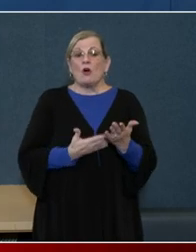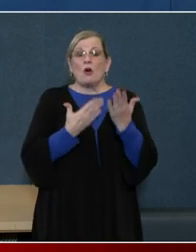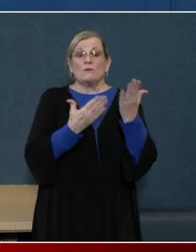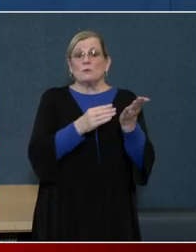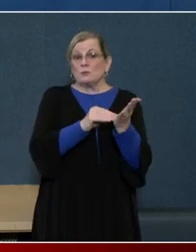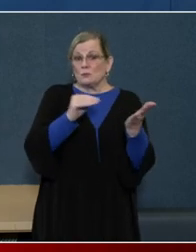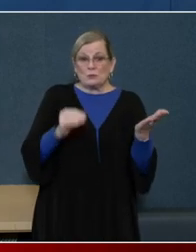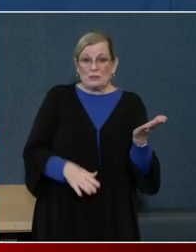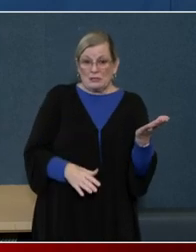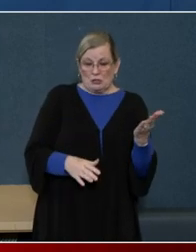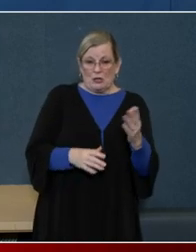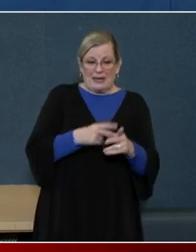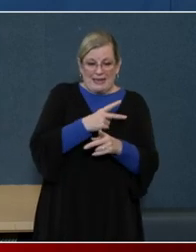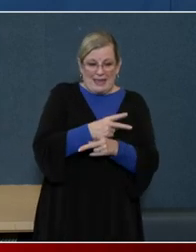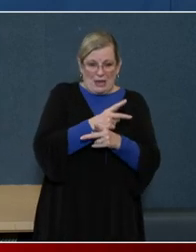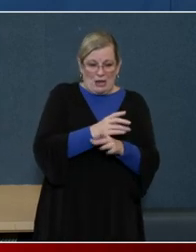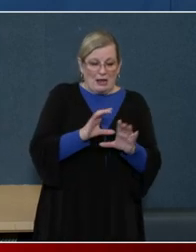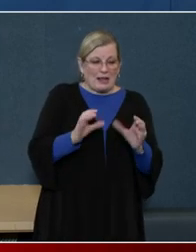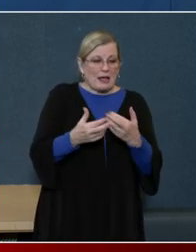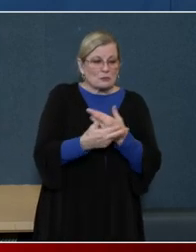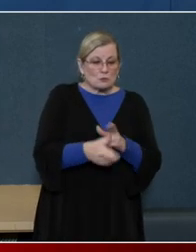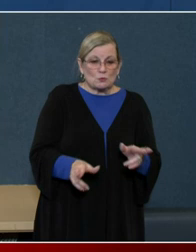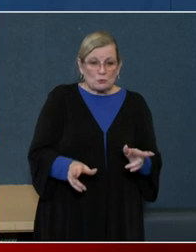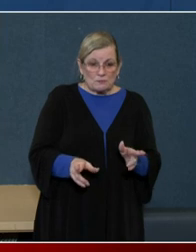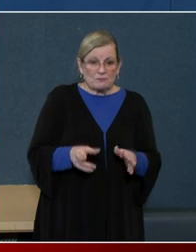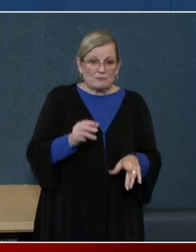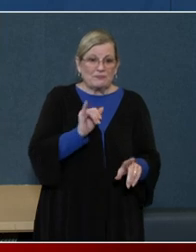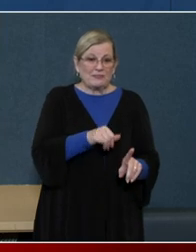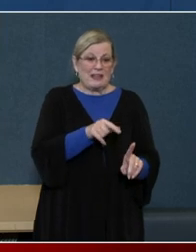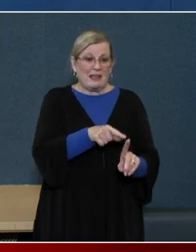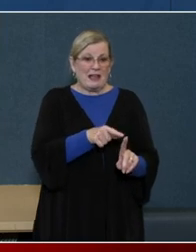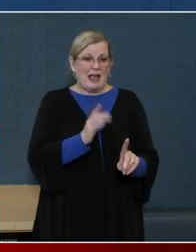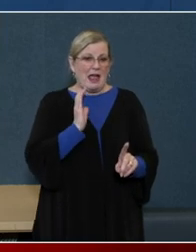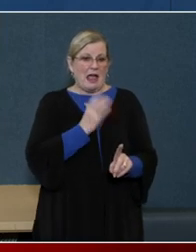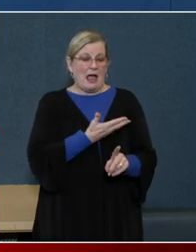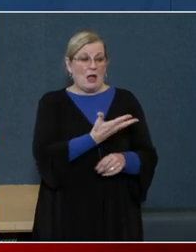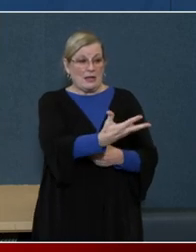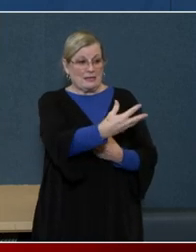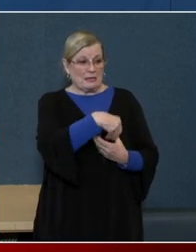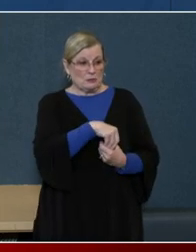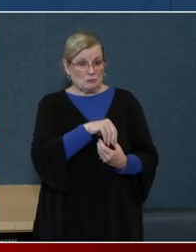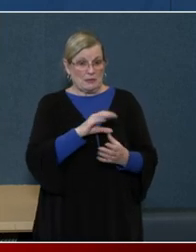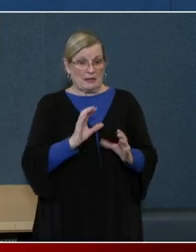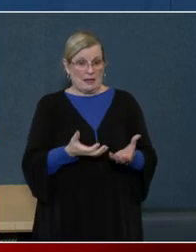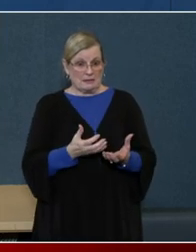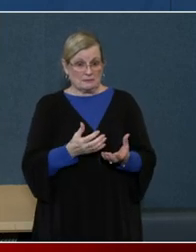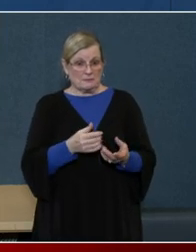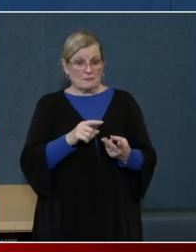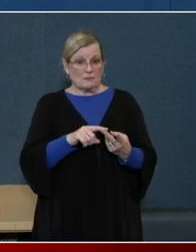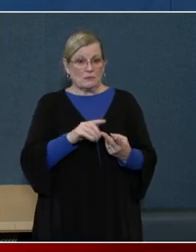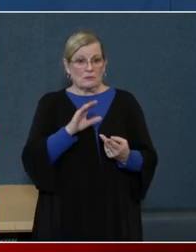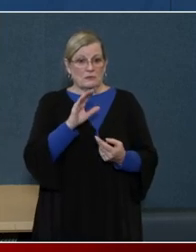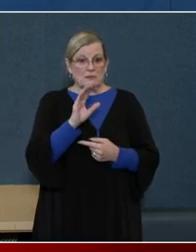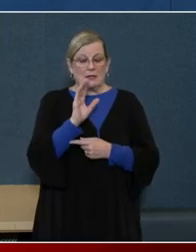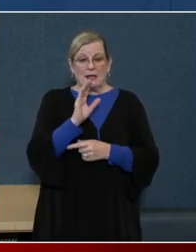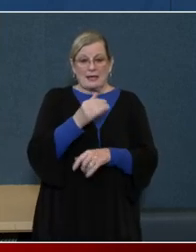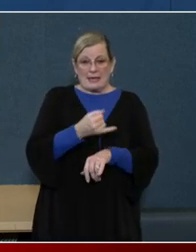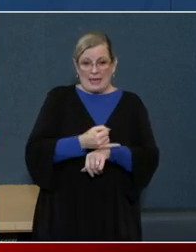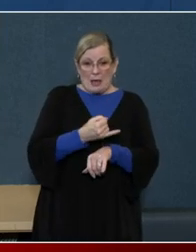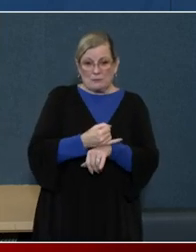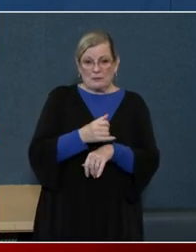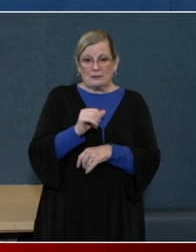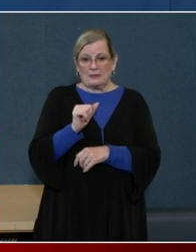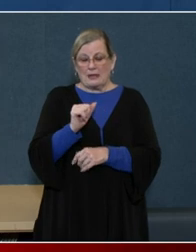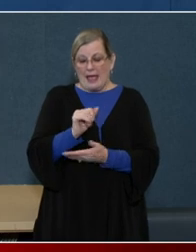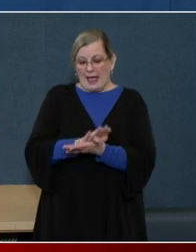Canvas academic and real engagement classrooms. Again, that's Canvas academics and real engagement classrooms.